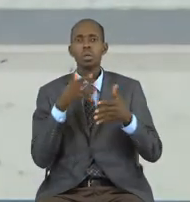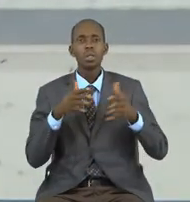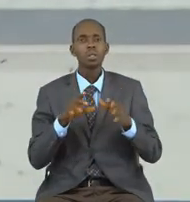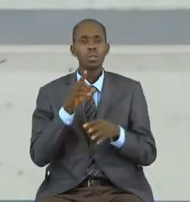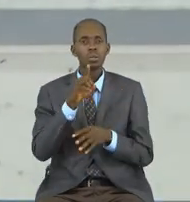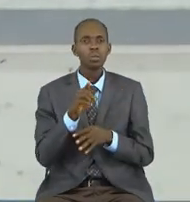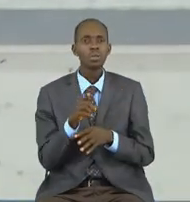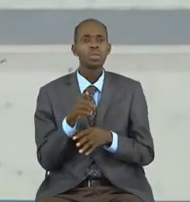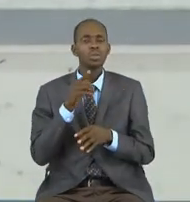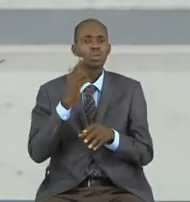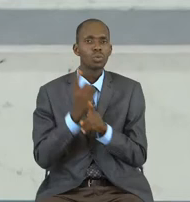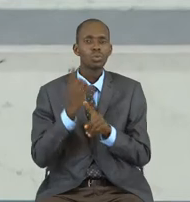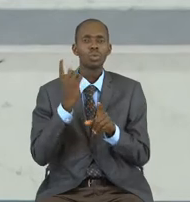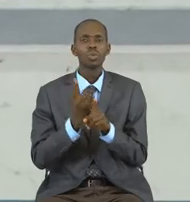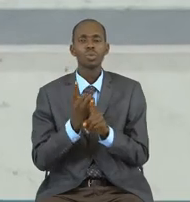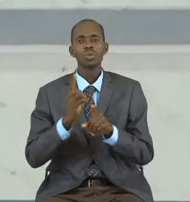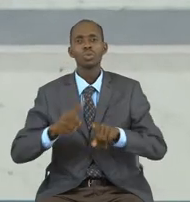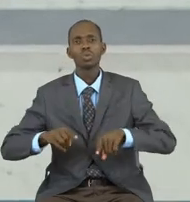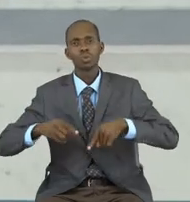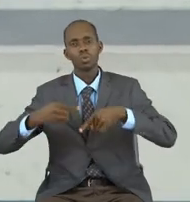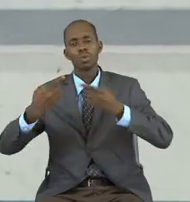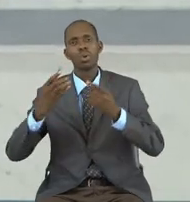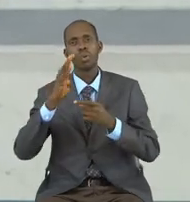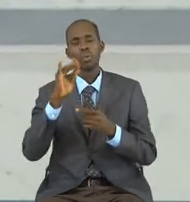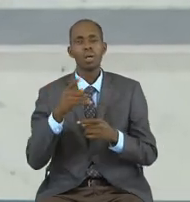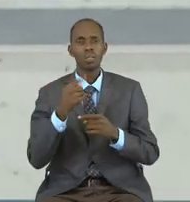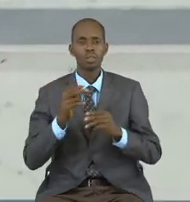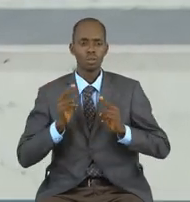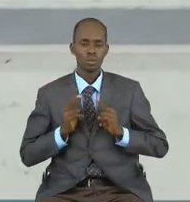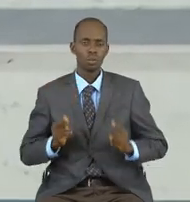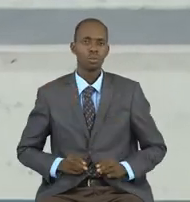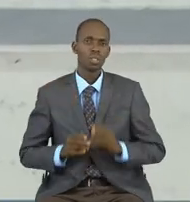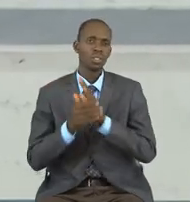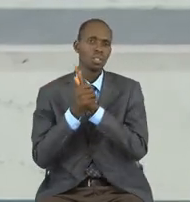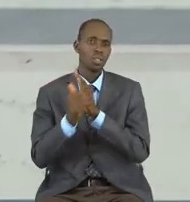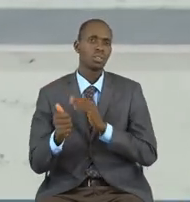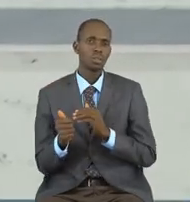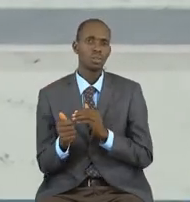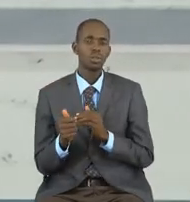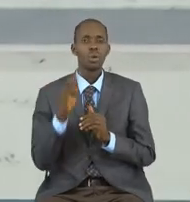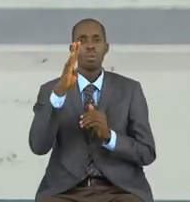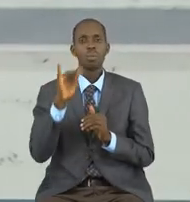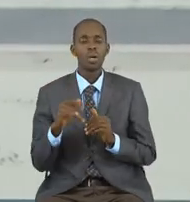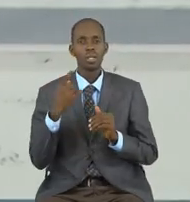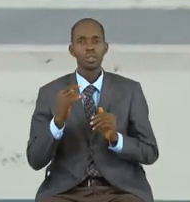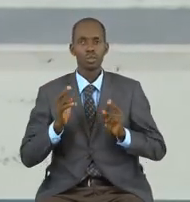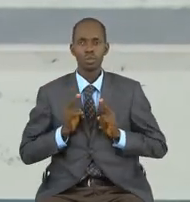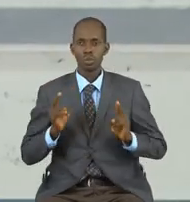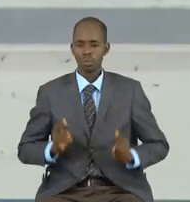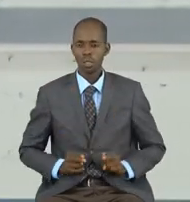go by the human skill, by the human